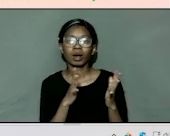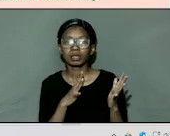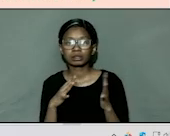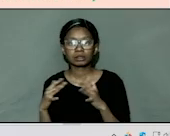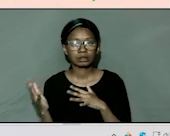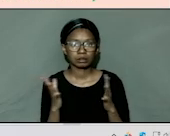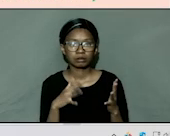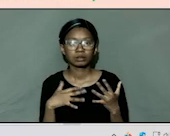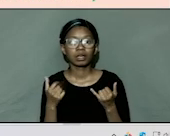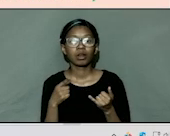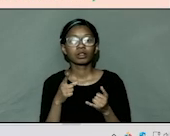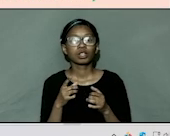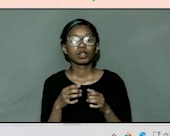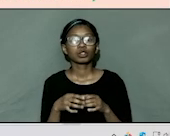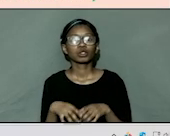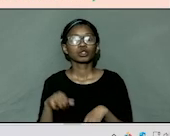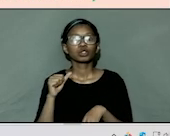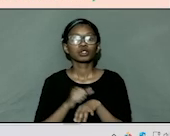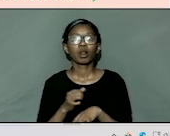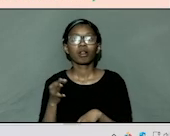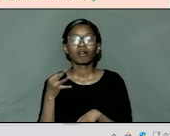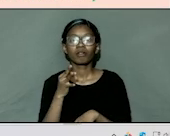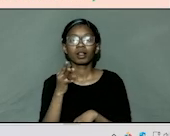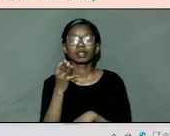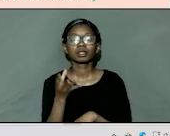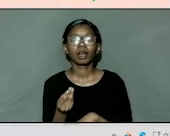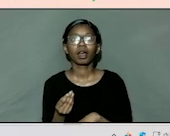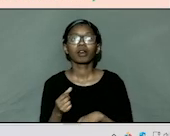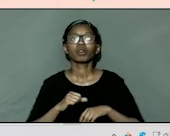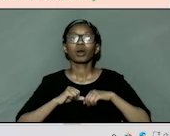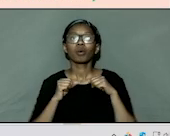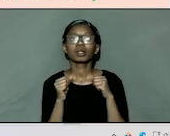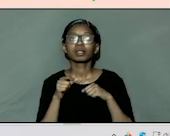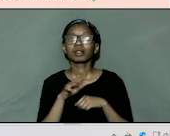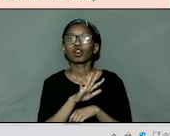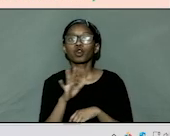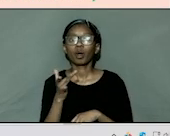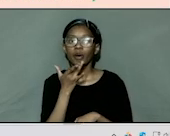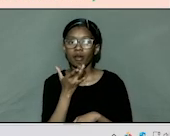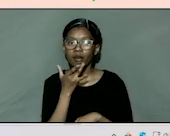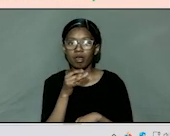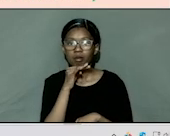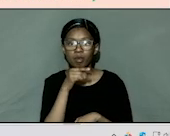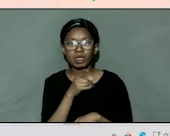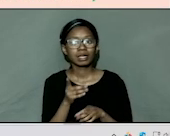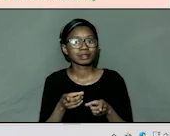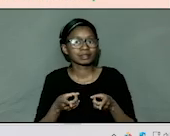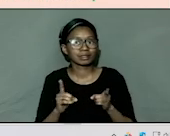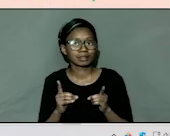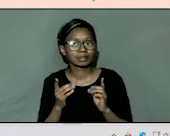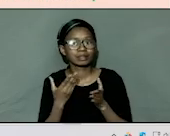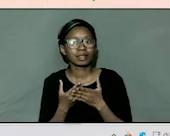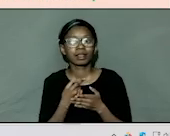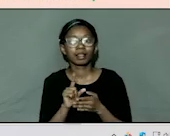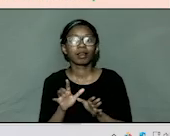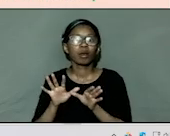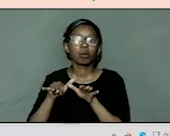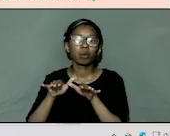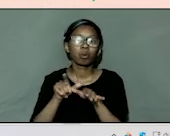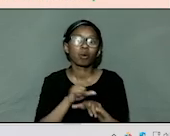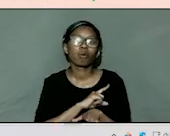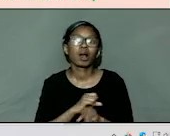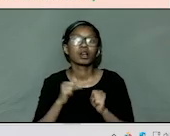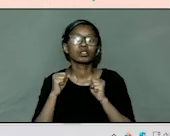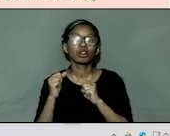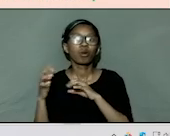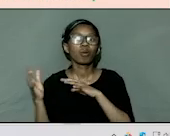wings is unfavorable. So it was dangerous for them to fly because of the strong winds. They